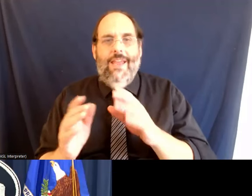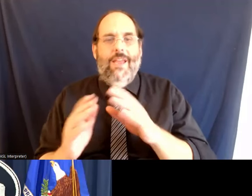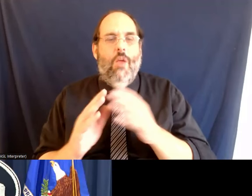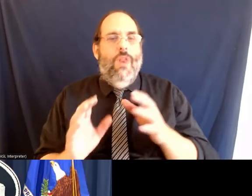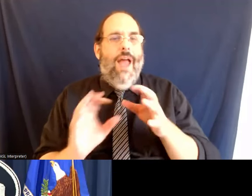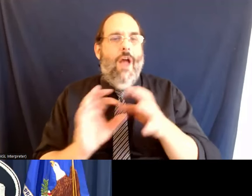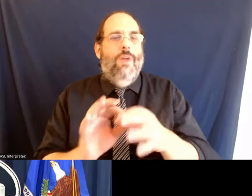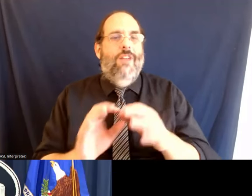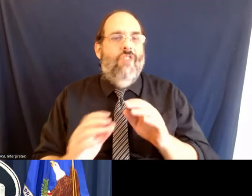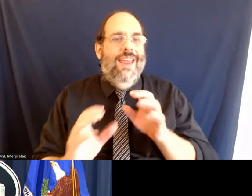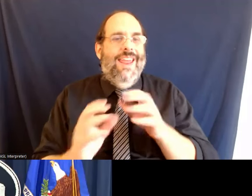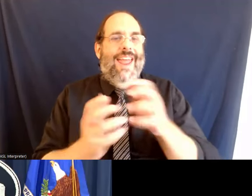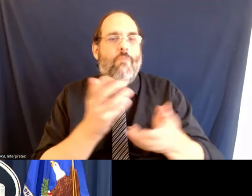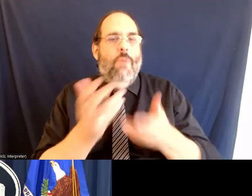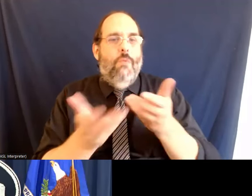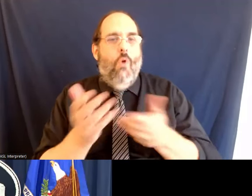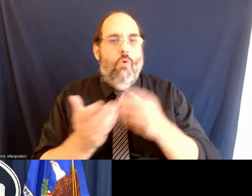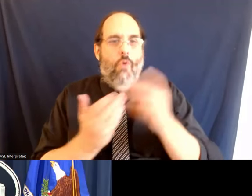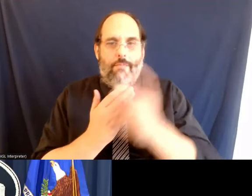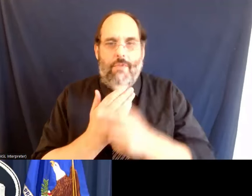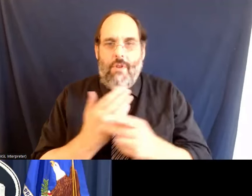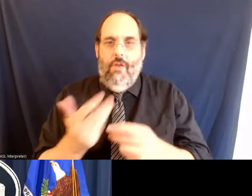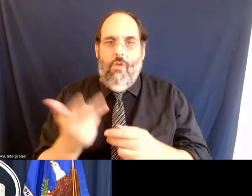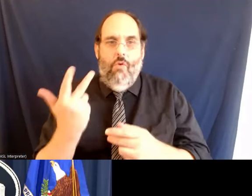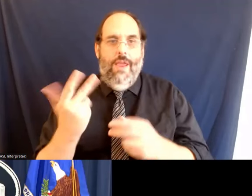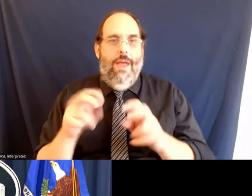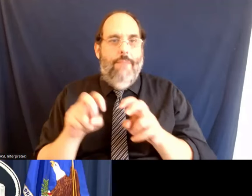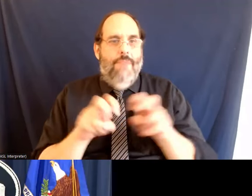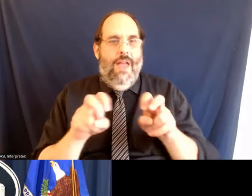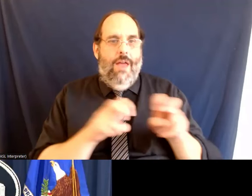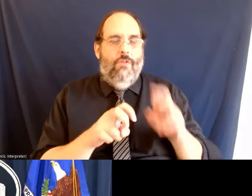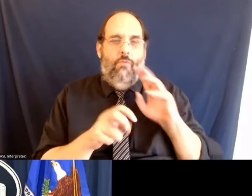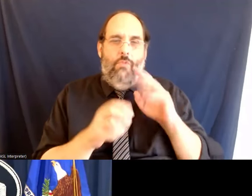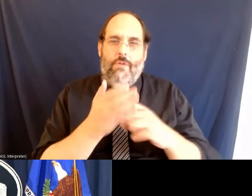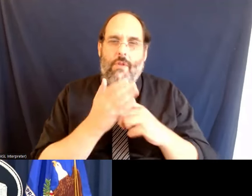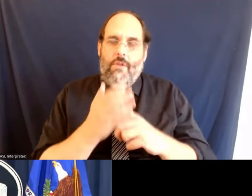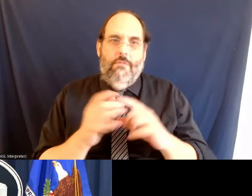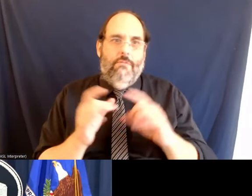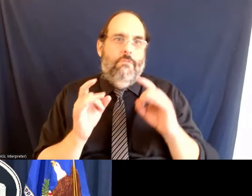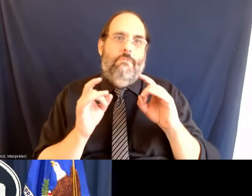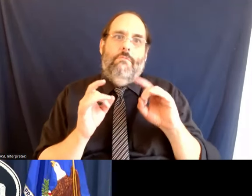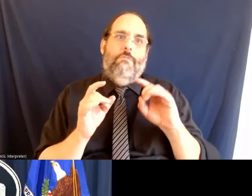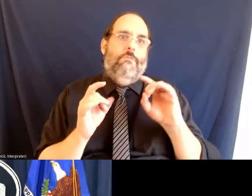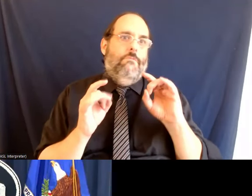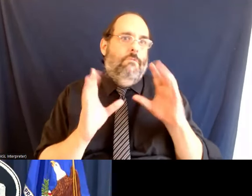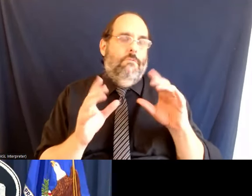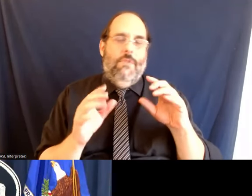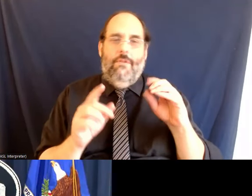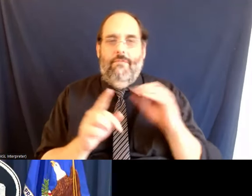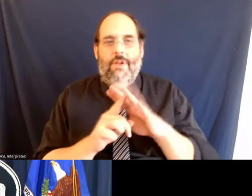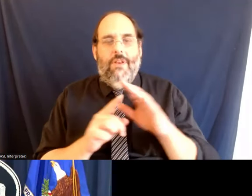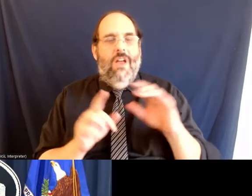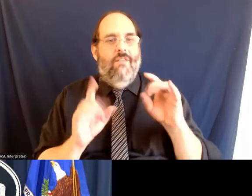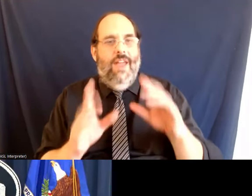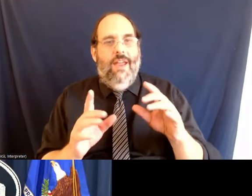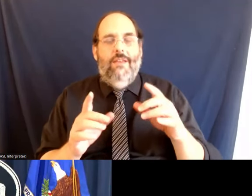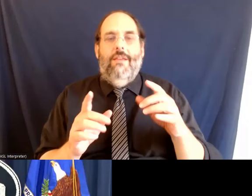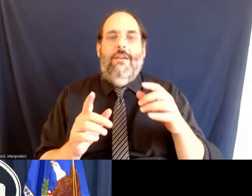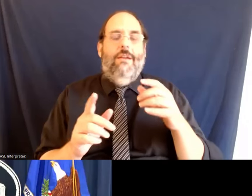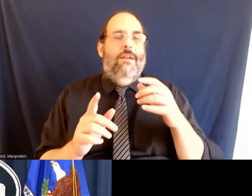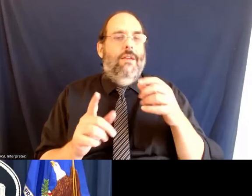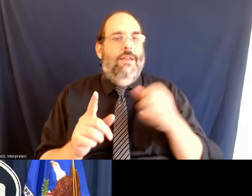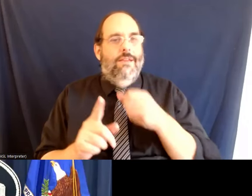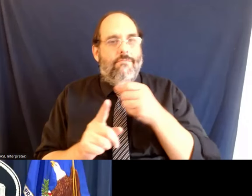Engagement Program. Today, we have three panels to discuss the devastating impact of hate crimes and hate incidents, as well